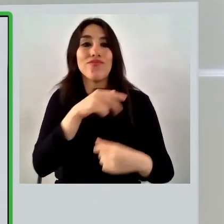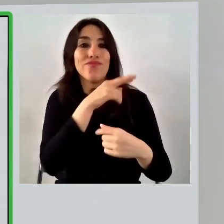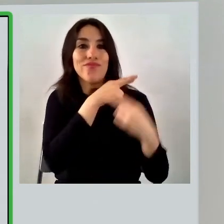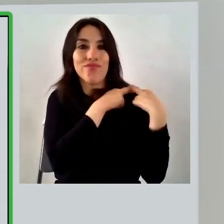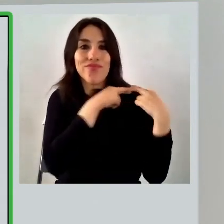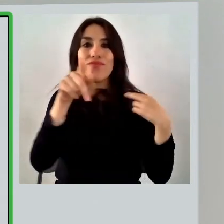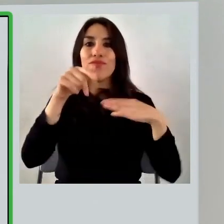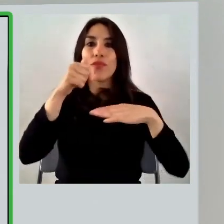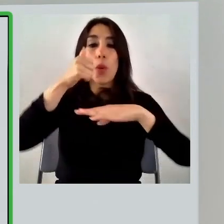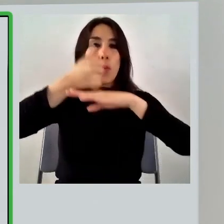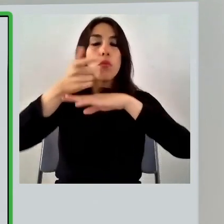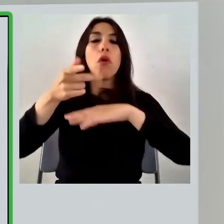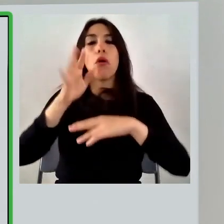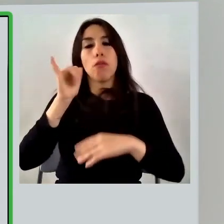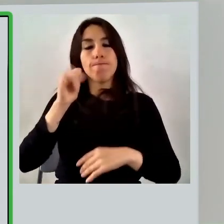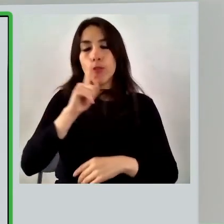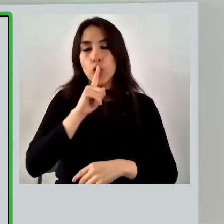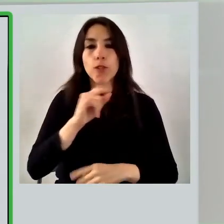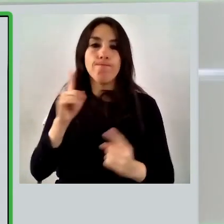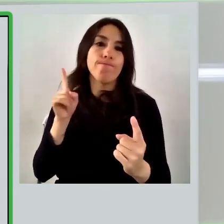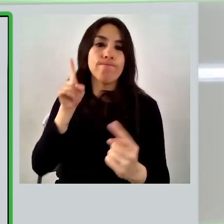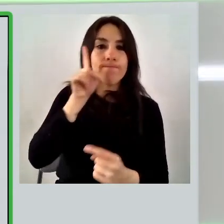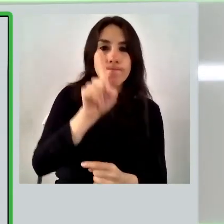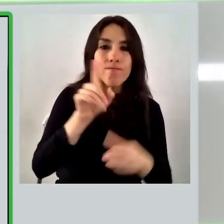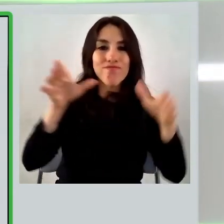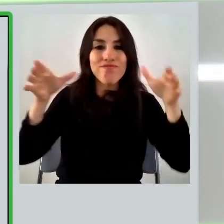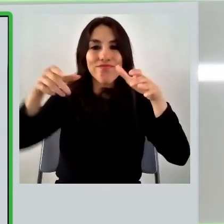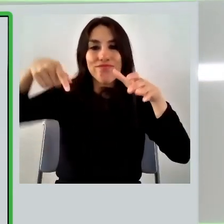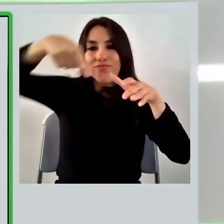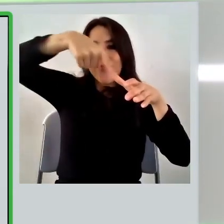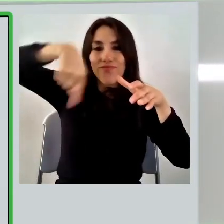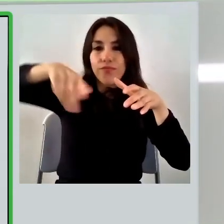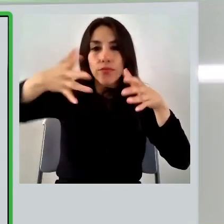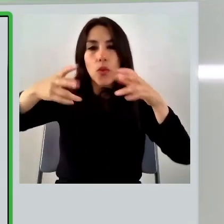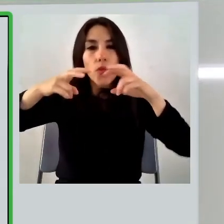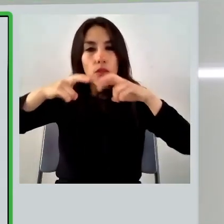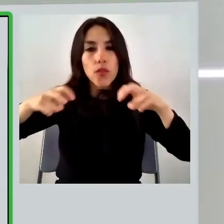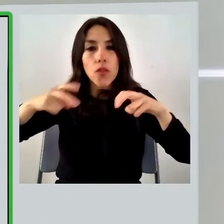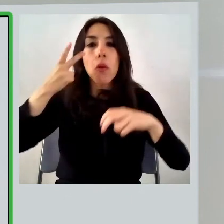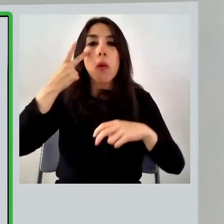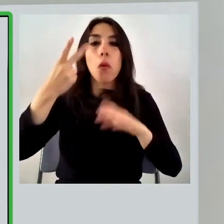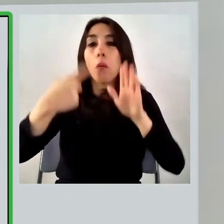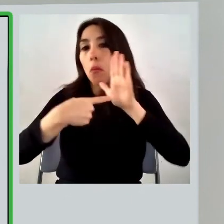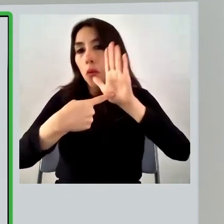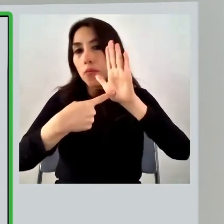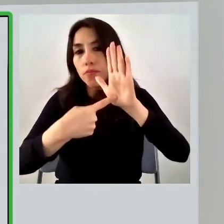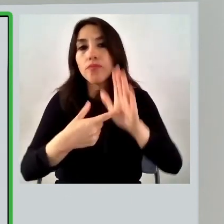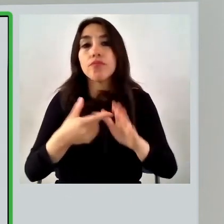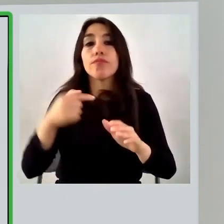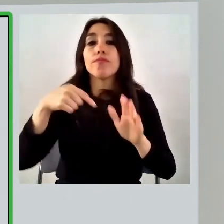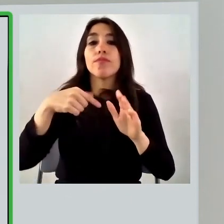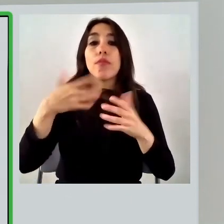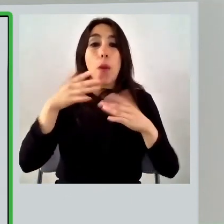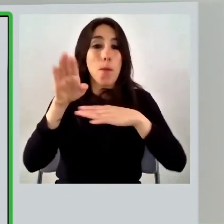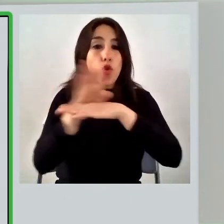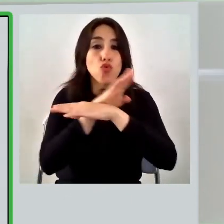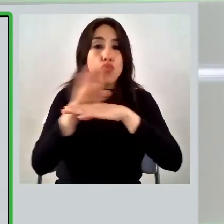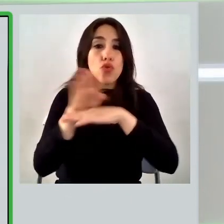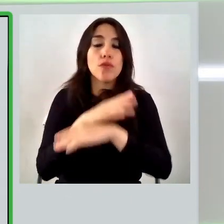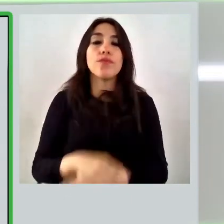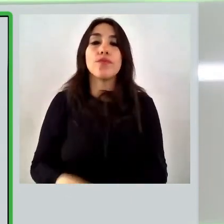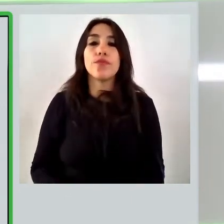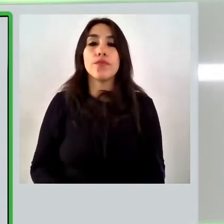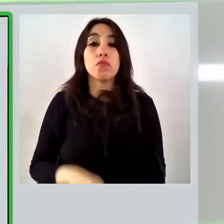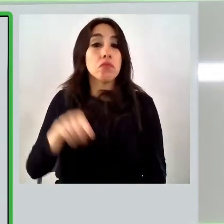analysis goes further, though, to show that companies led by executives who are focused on disability engagement, again, among that